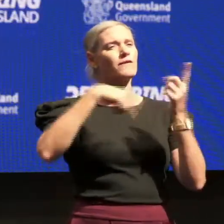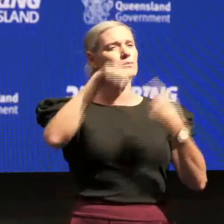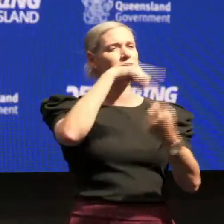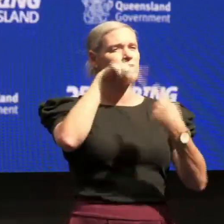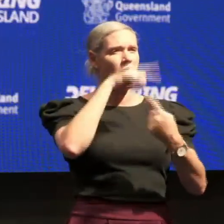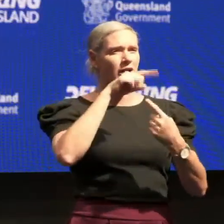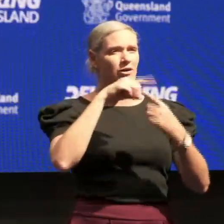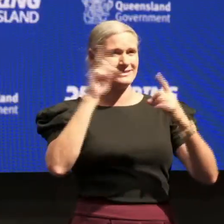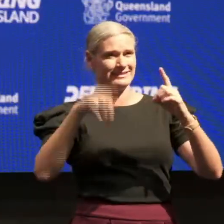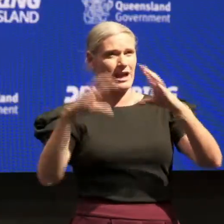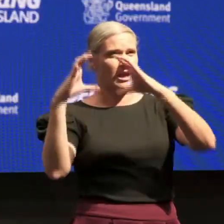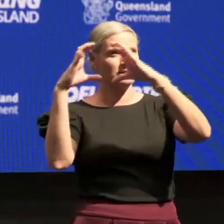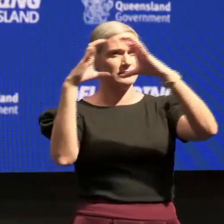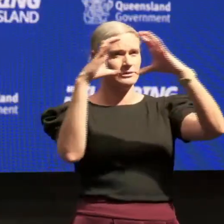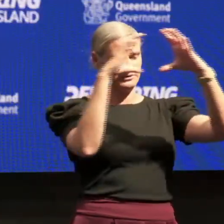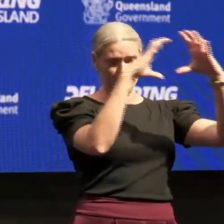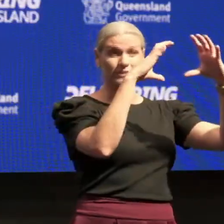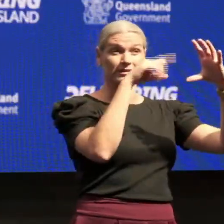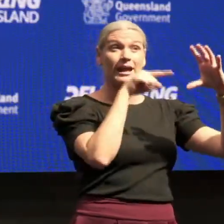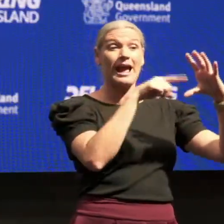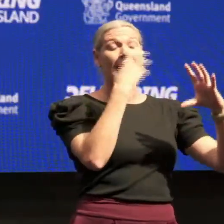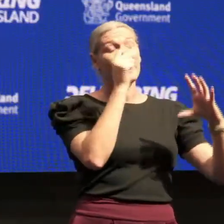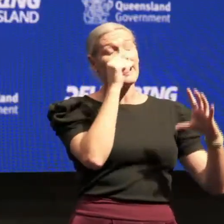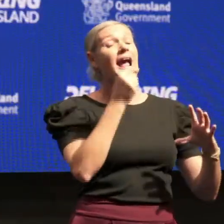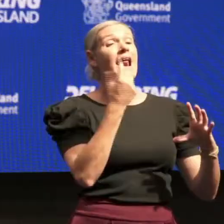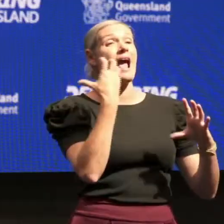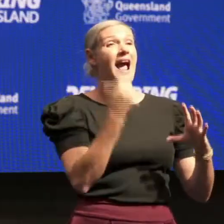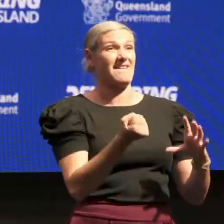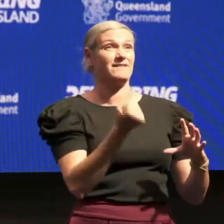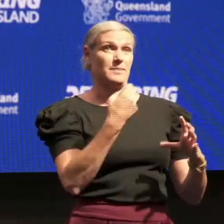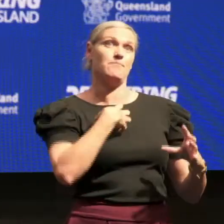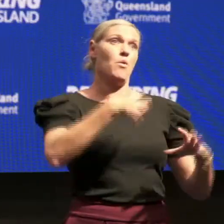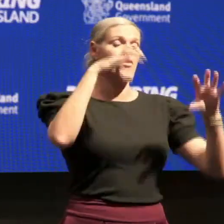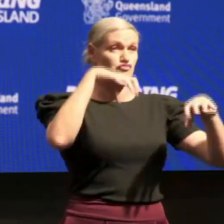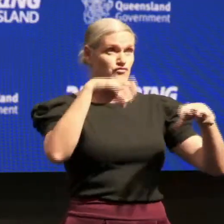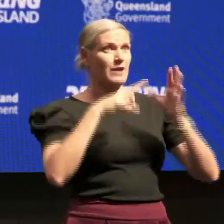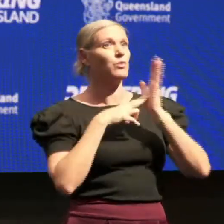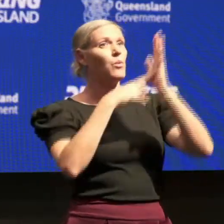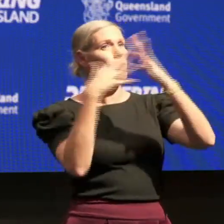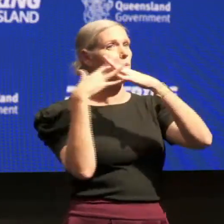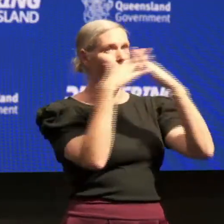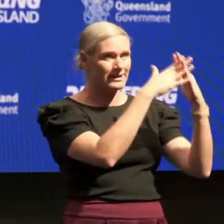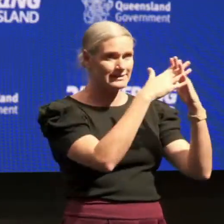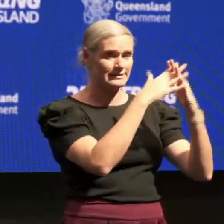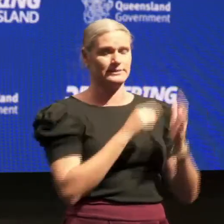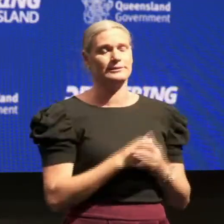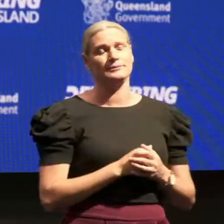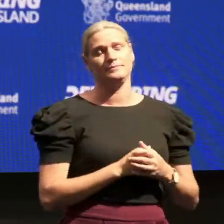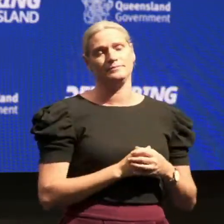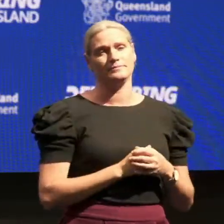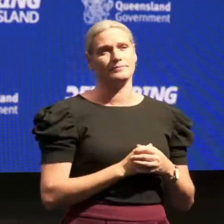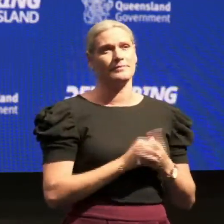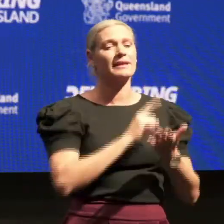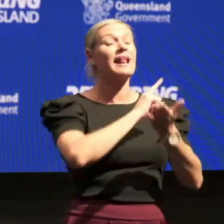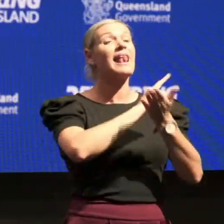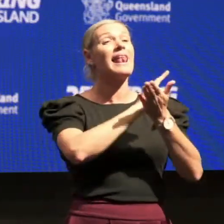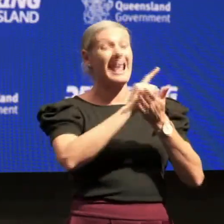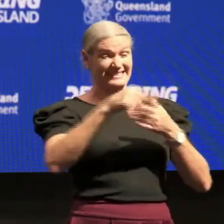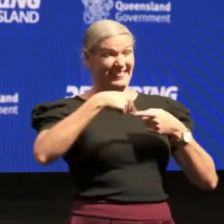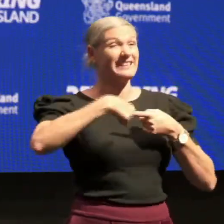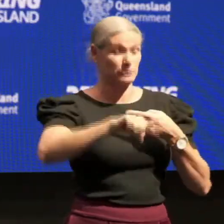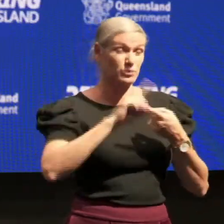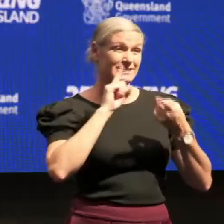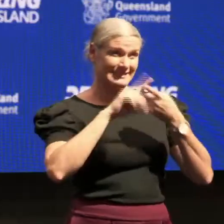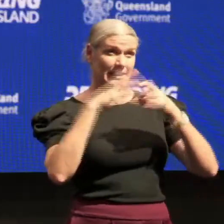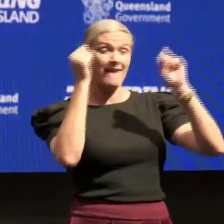tropical low moves westward, that we can have further rain, or we can observe further rain in that area later into the week. So